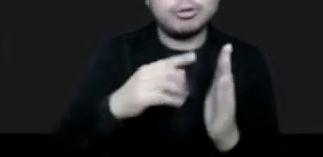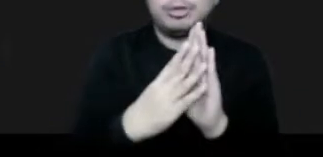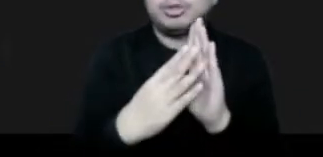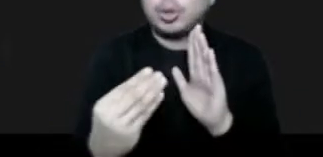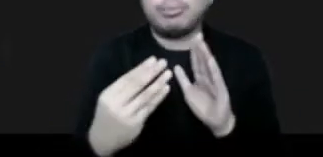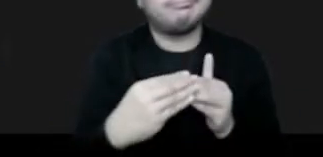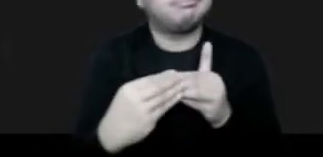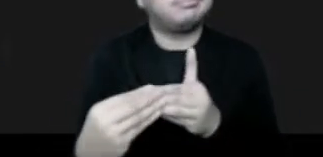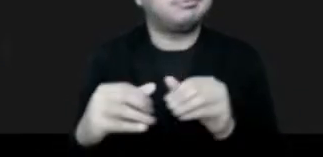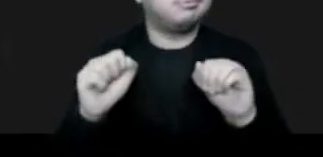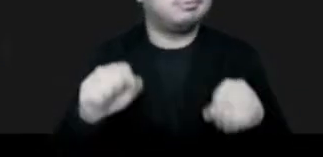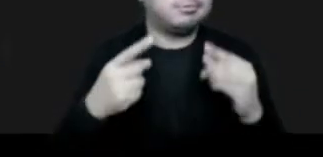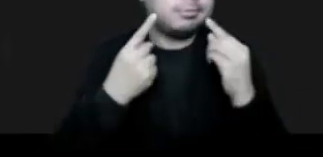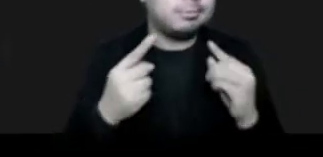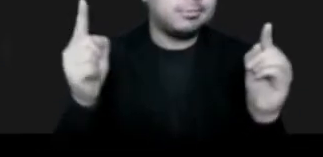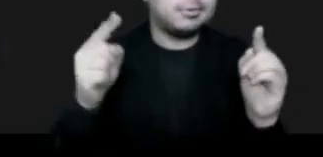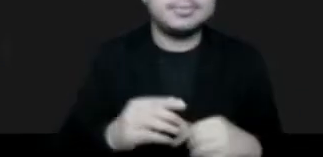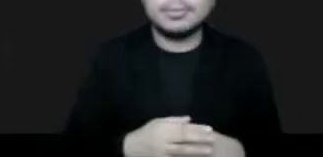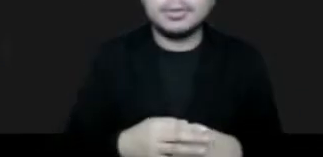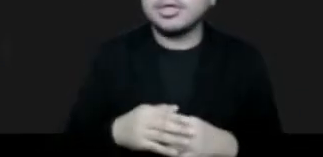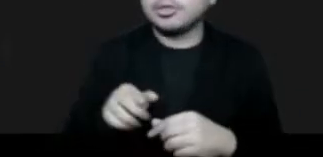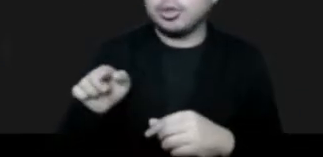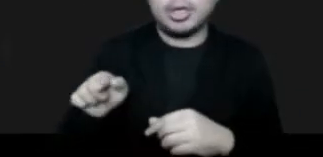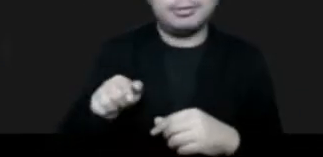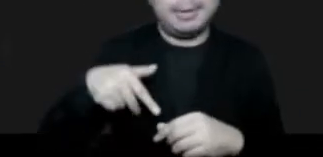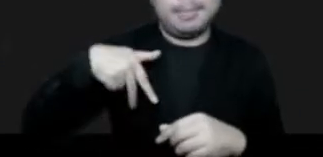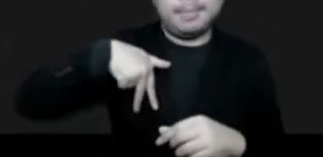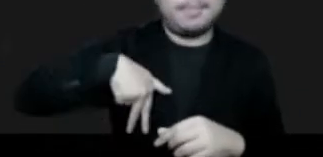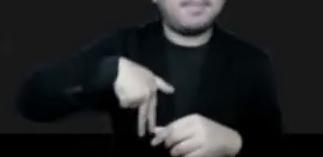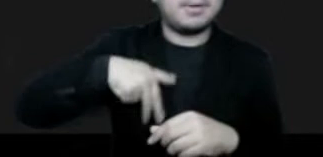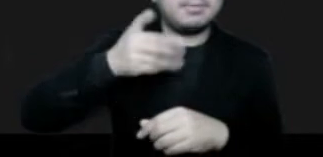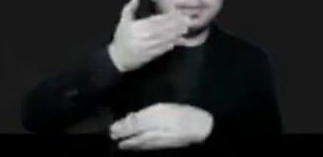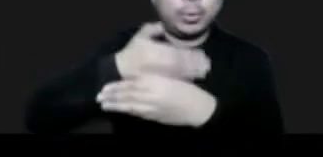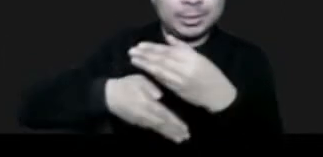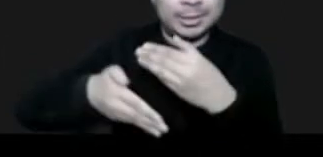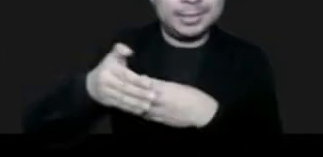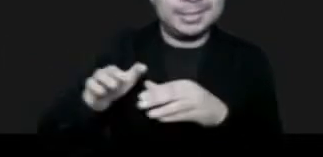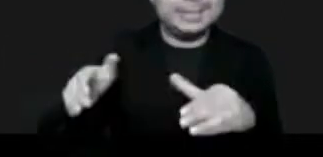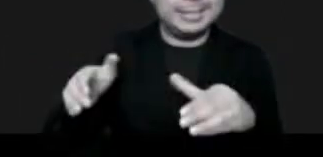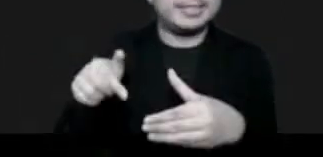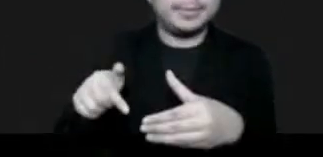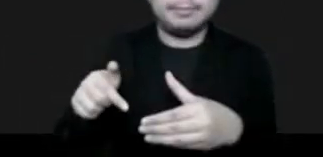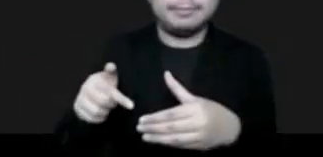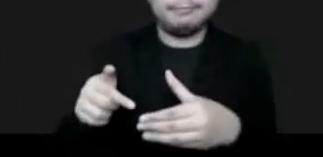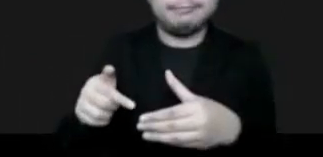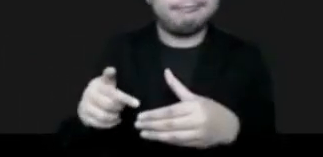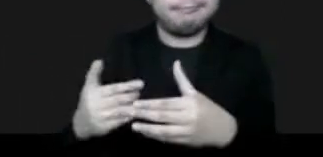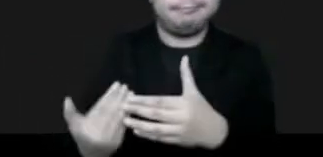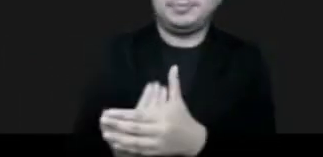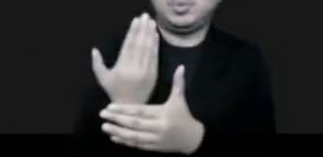engagement of the Department of Disability, which is a newly appointed,